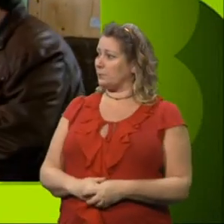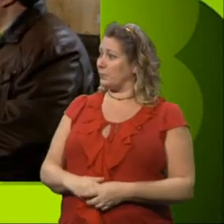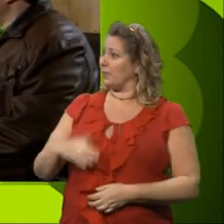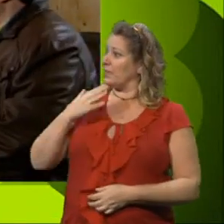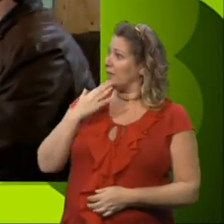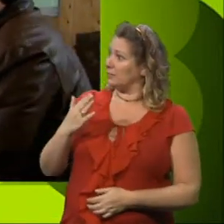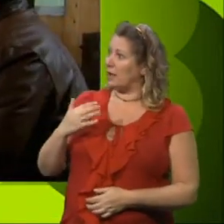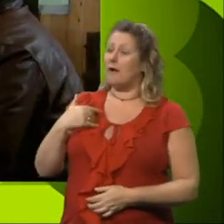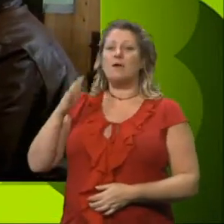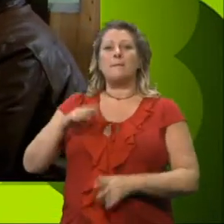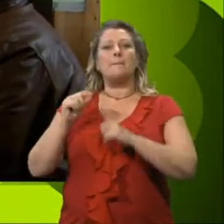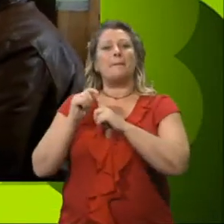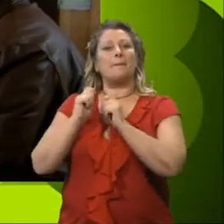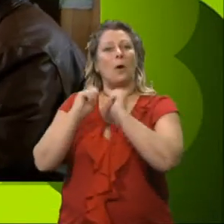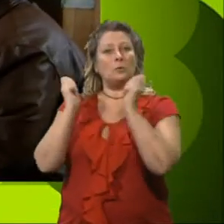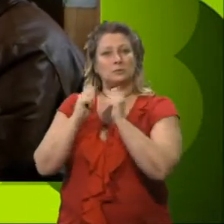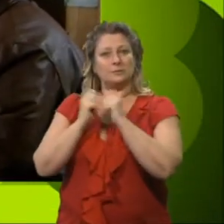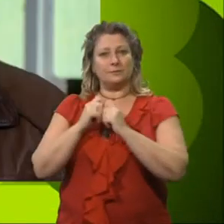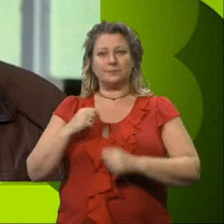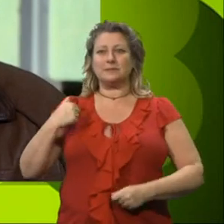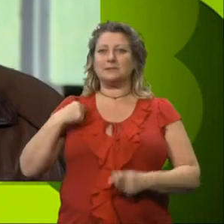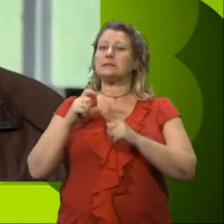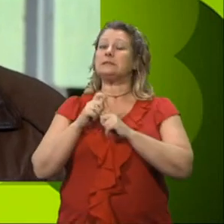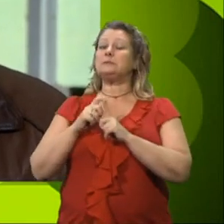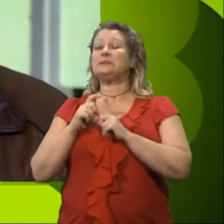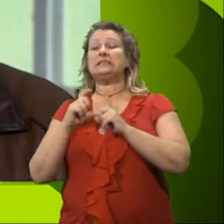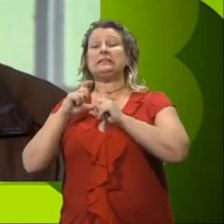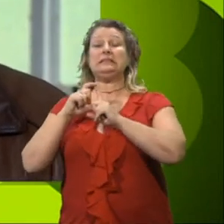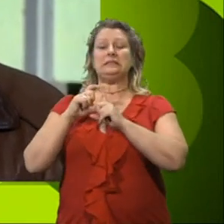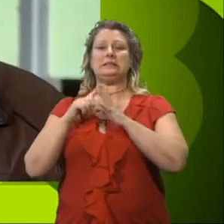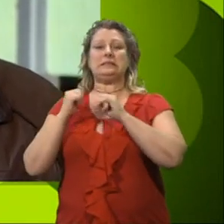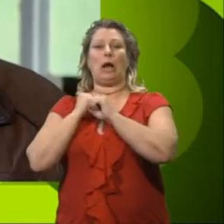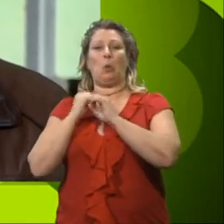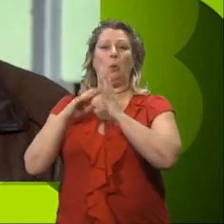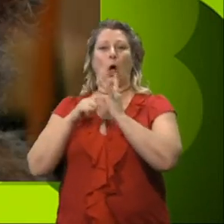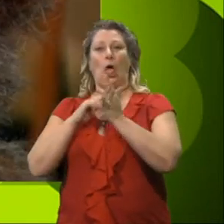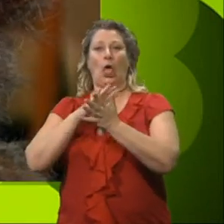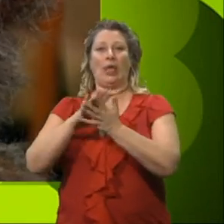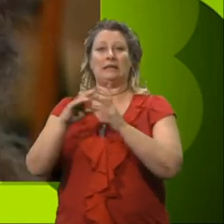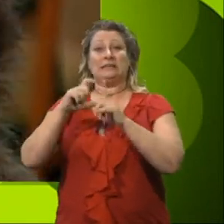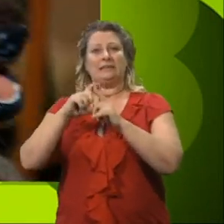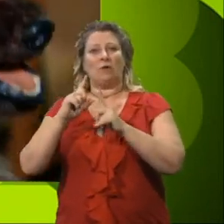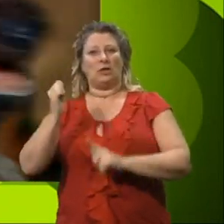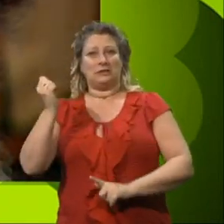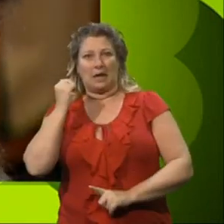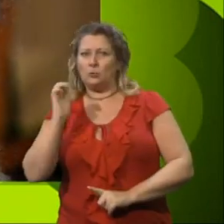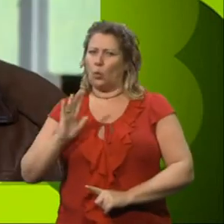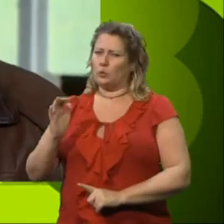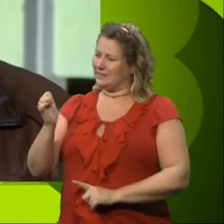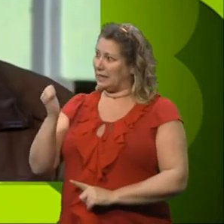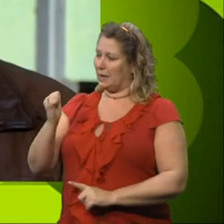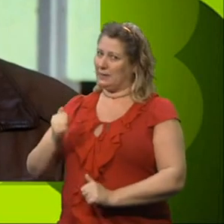you. I'm from the Pilbury Post. I am Digby D. Digworth. The D stands for... Dummy. No, not